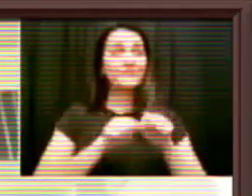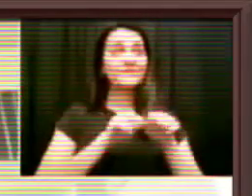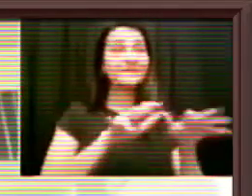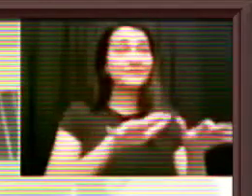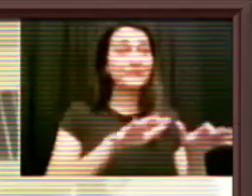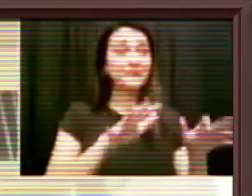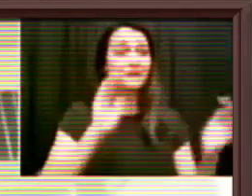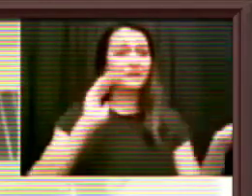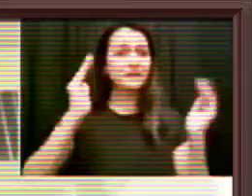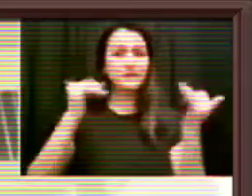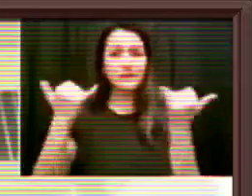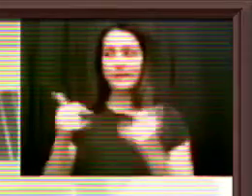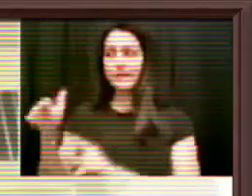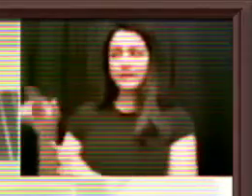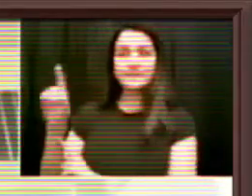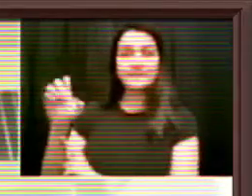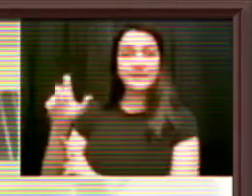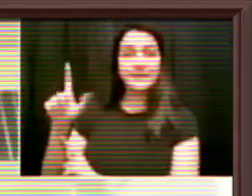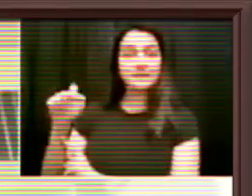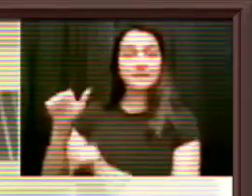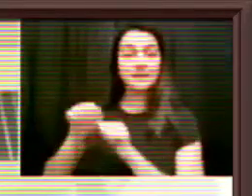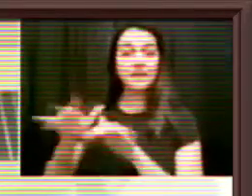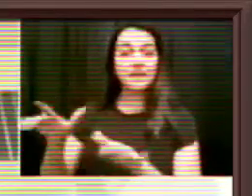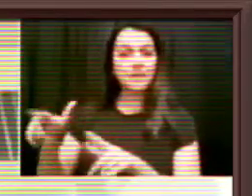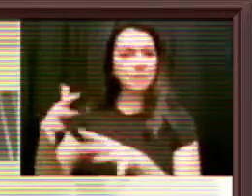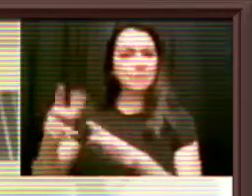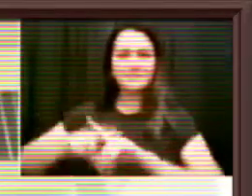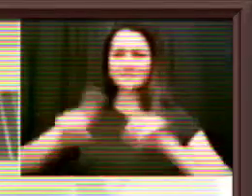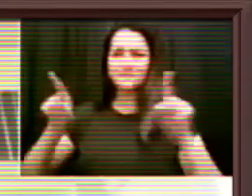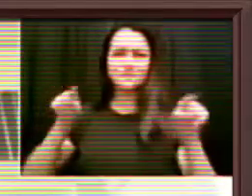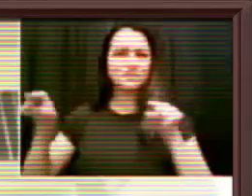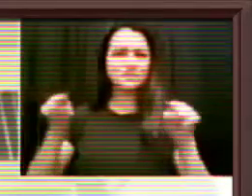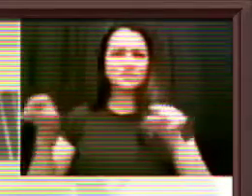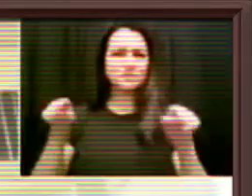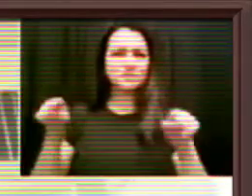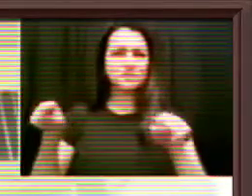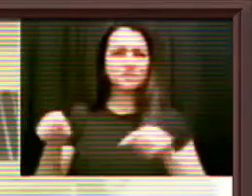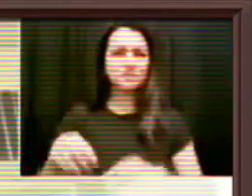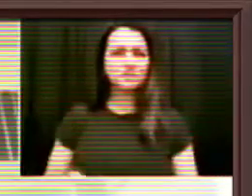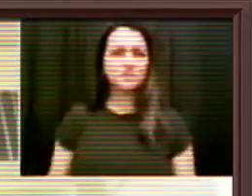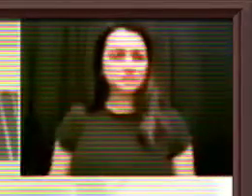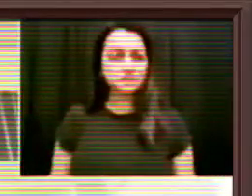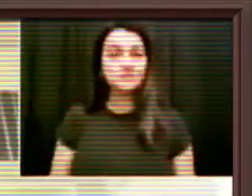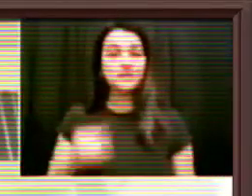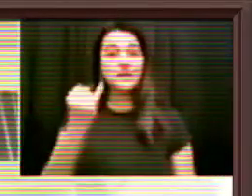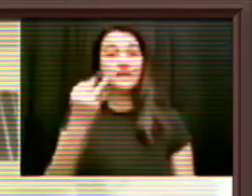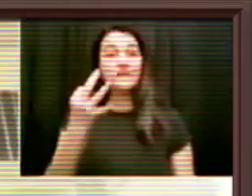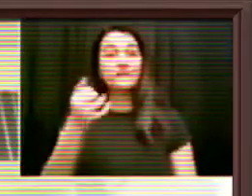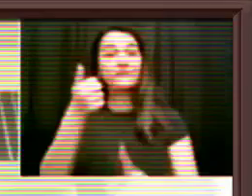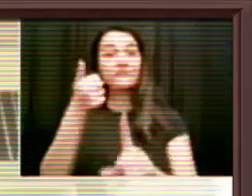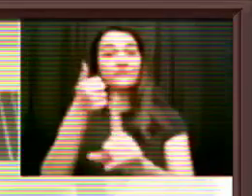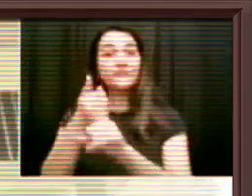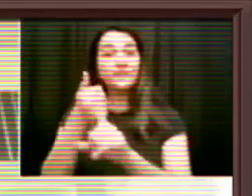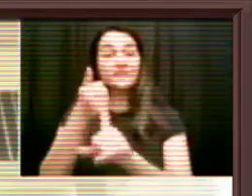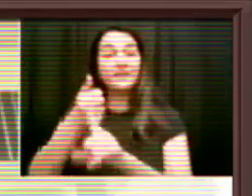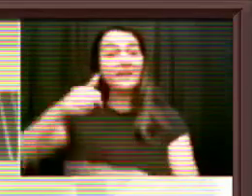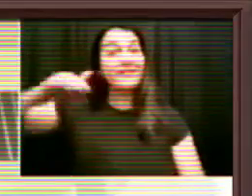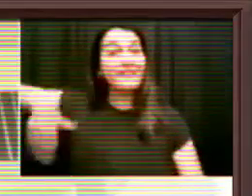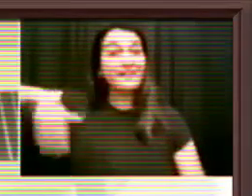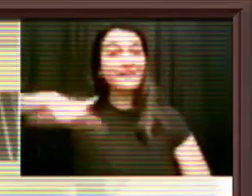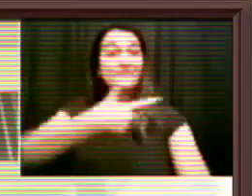how they brainwash you into going against your own self-interest when you don't even know, because